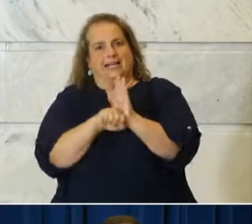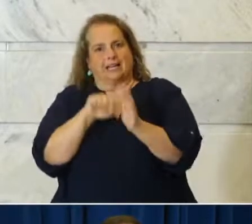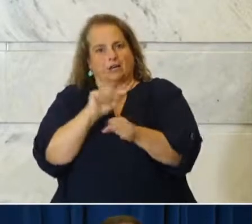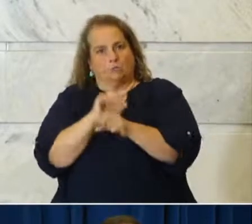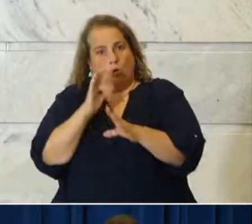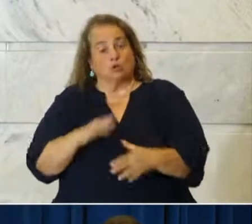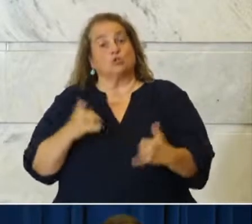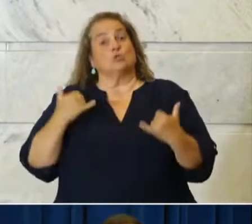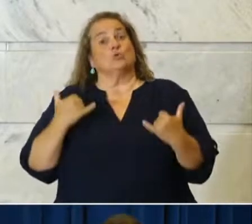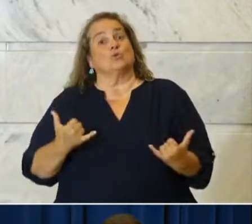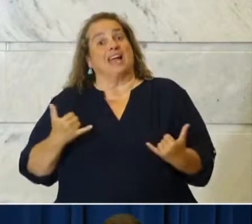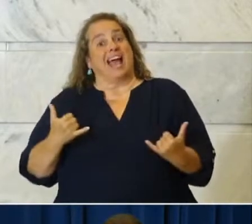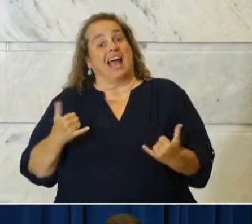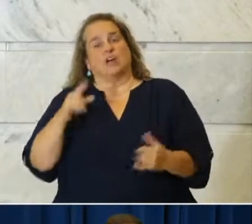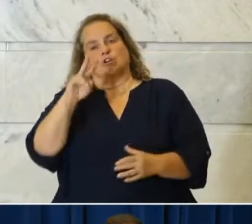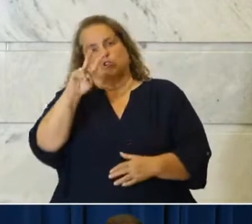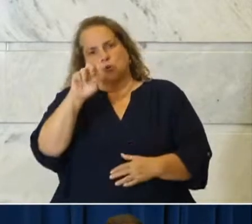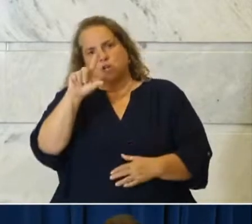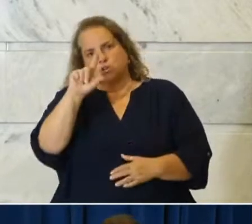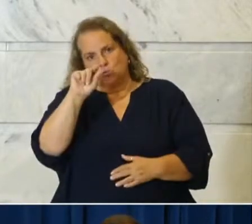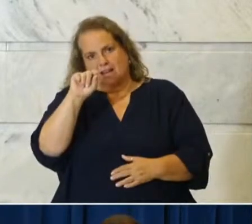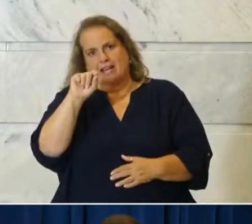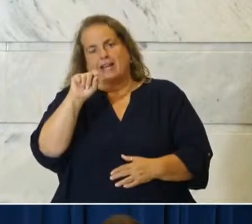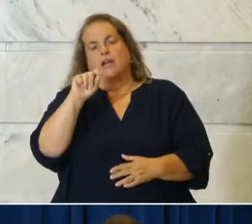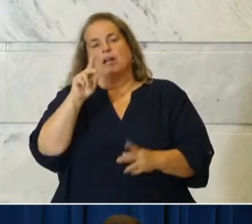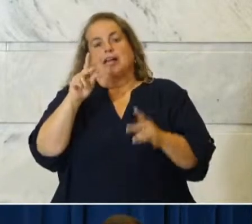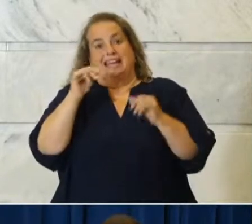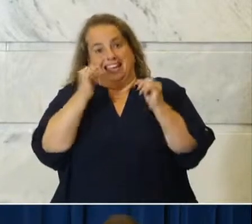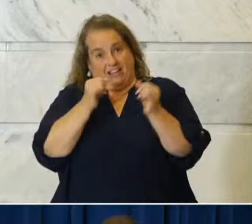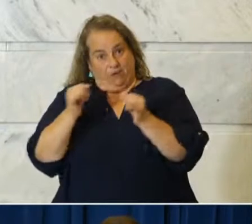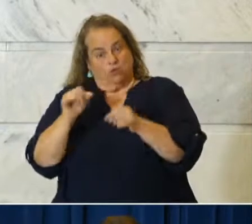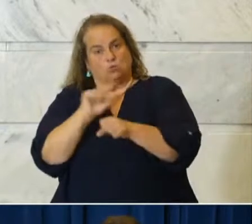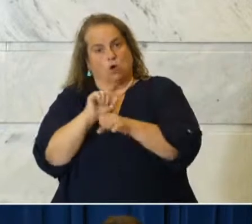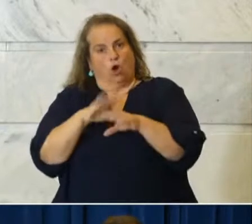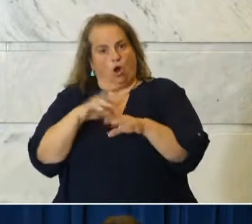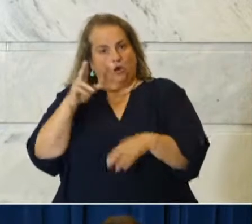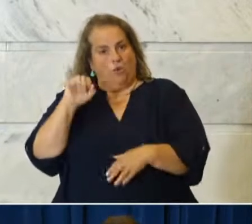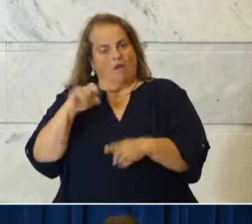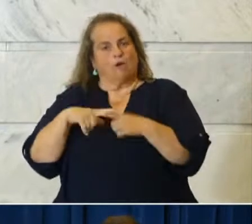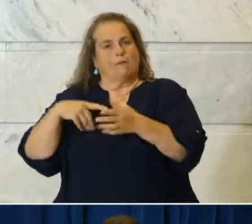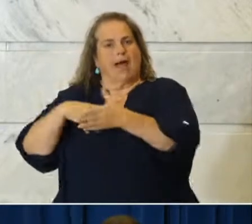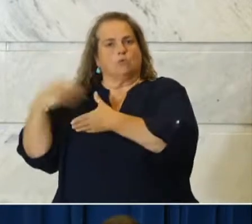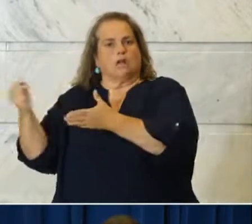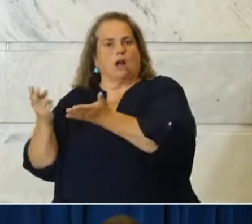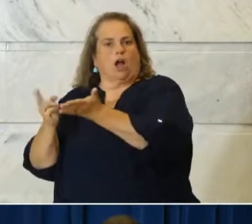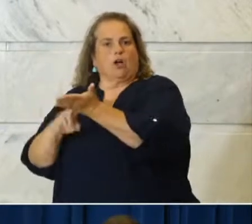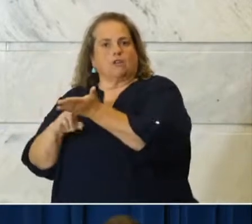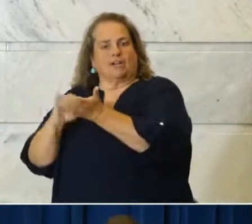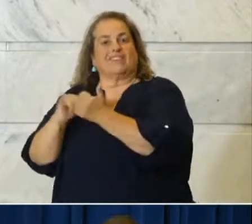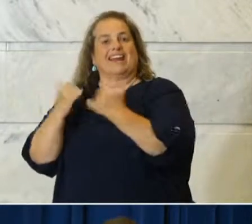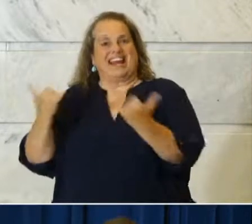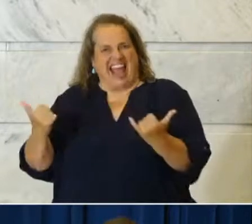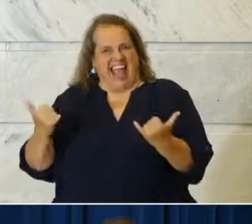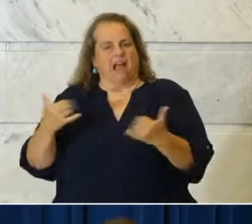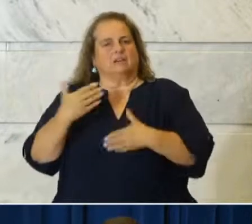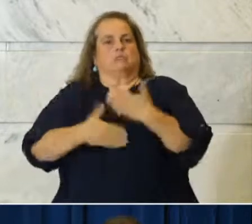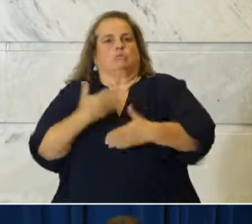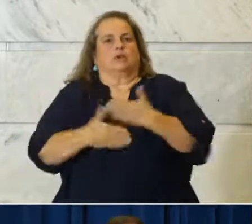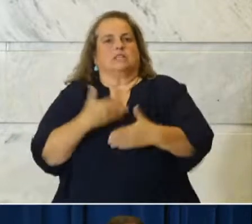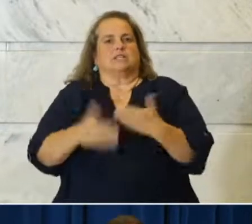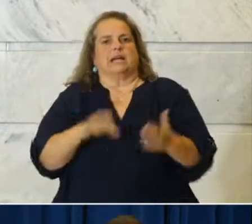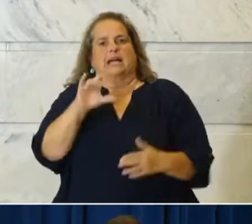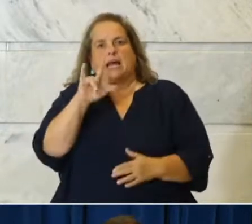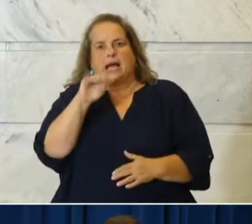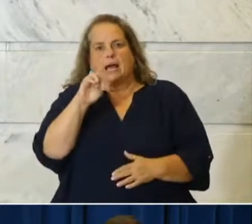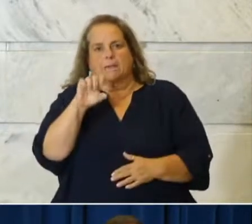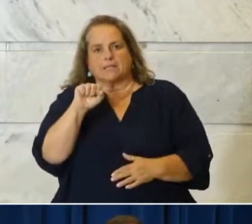have 220 individuals from our outside contractor, EY, that are actively processing claims. It's taken a little bit of time